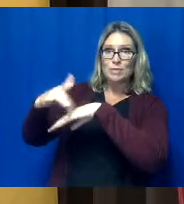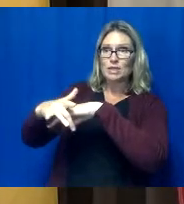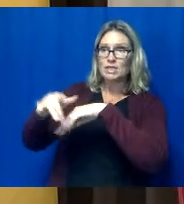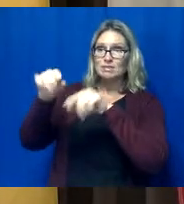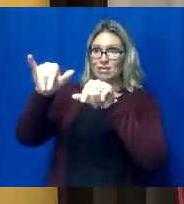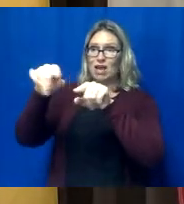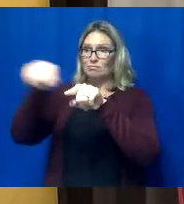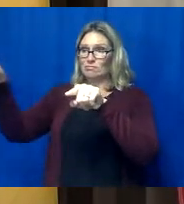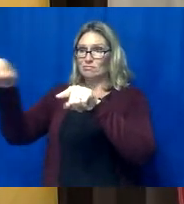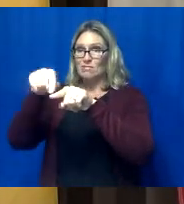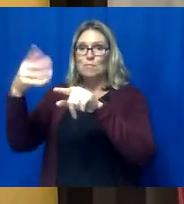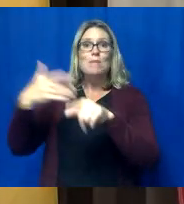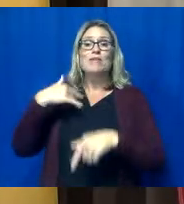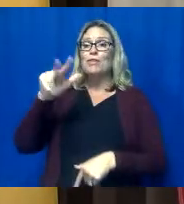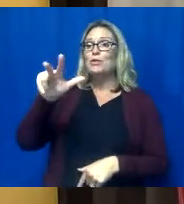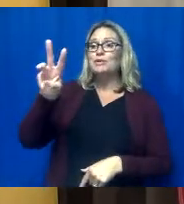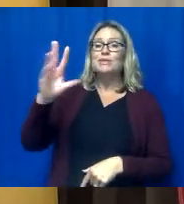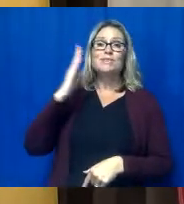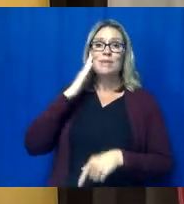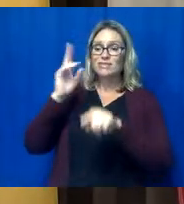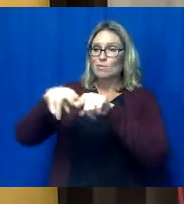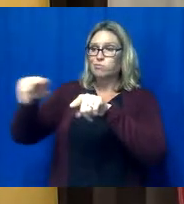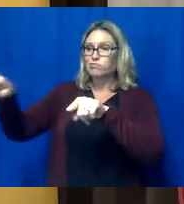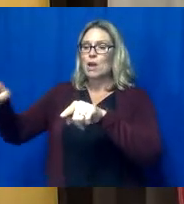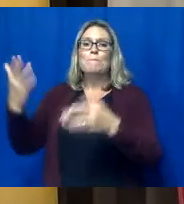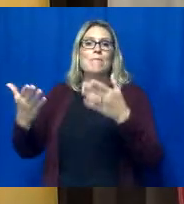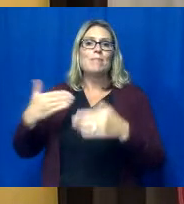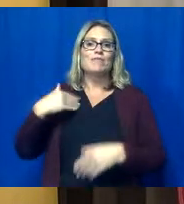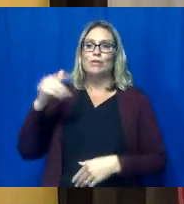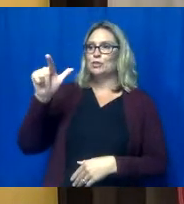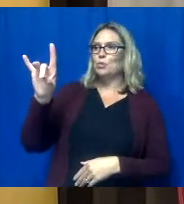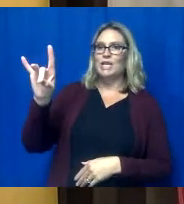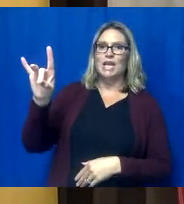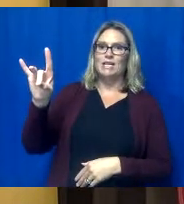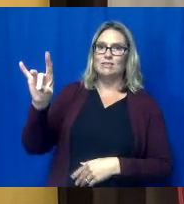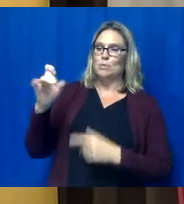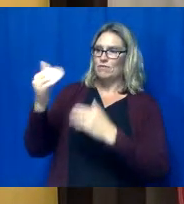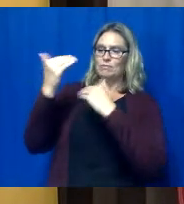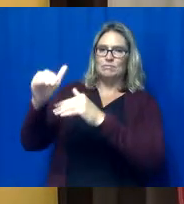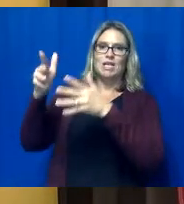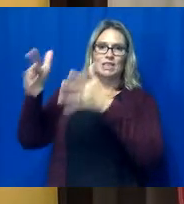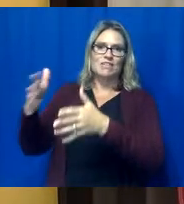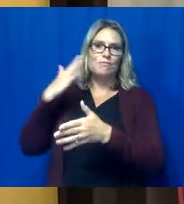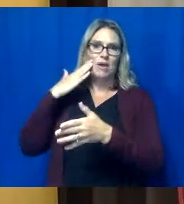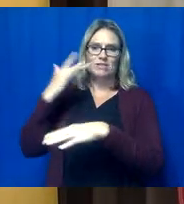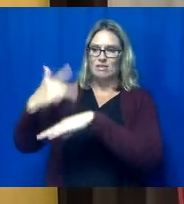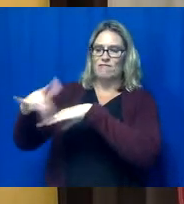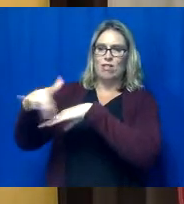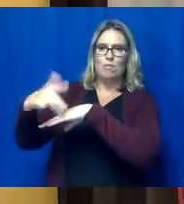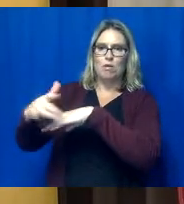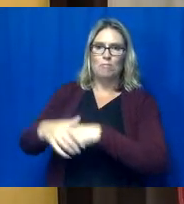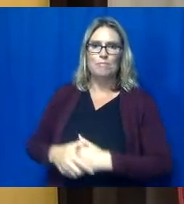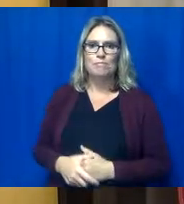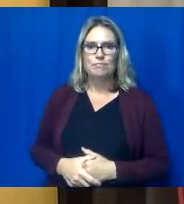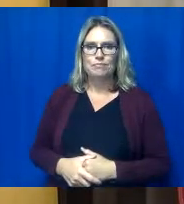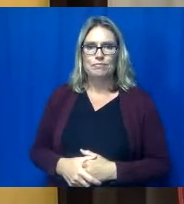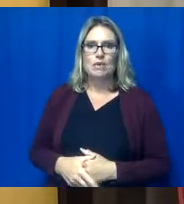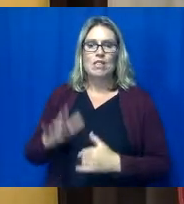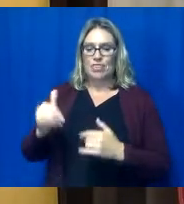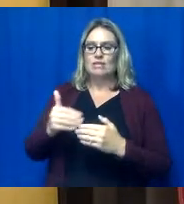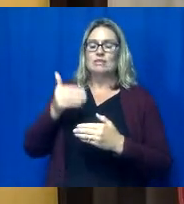might have had 36 beds in the past might have 28 now. So these are the steps that we make.